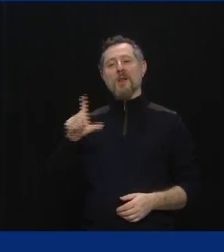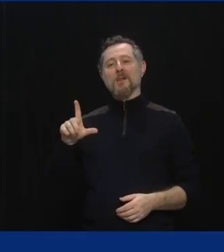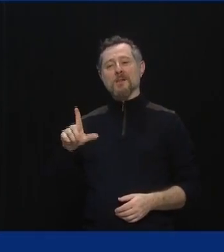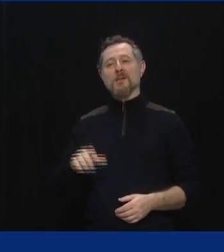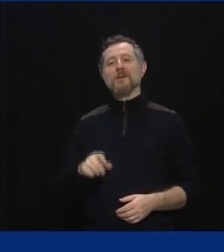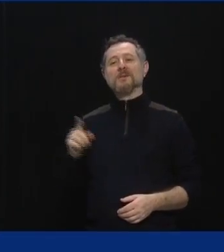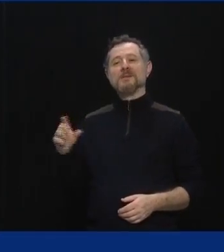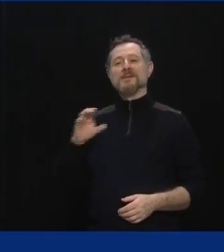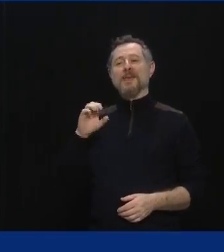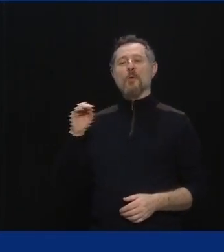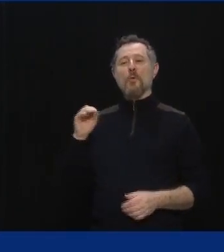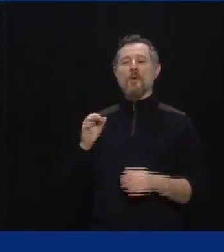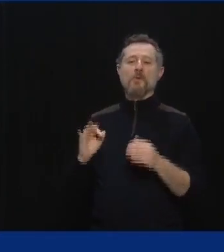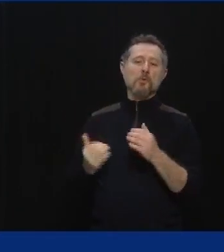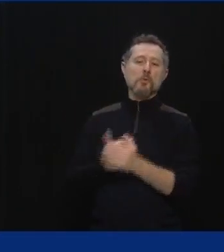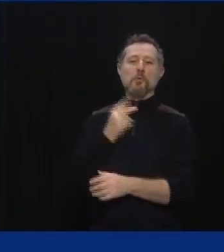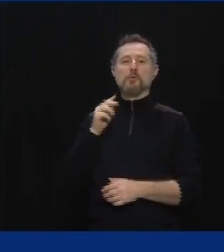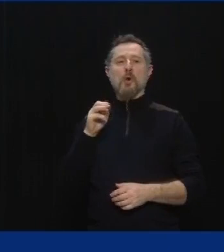One.